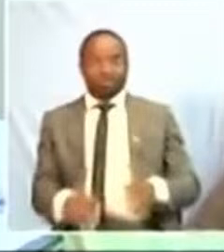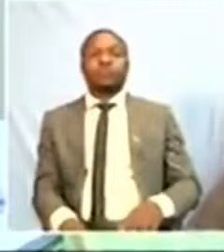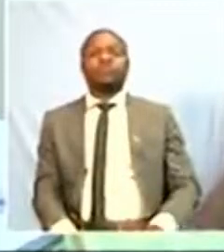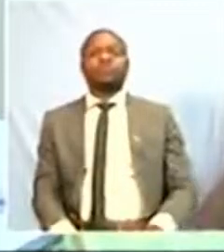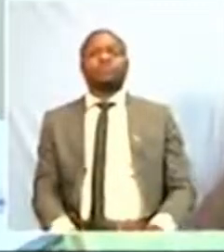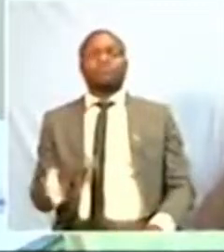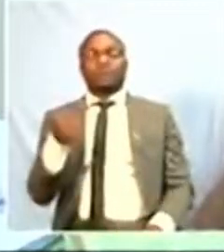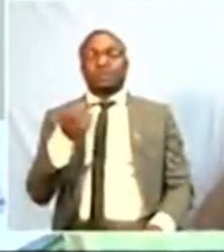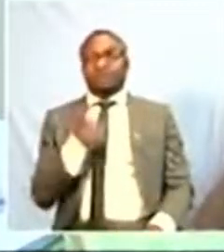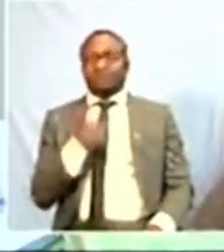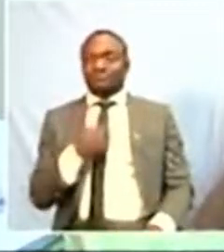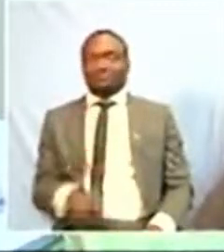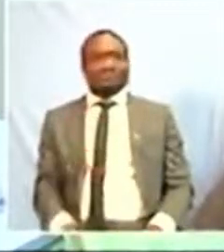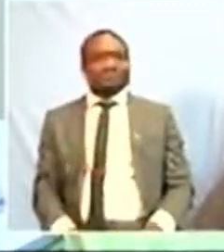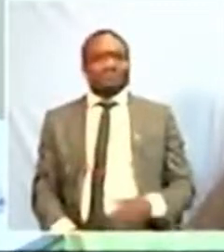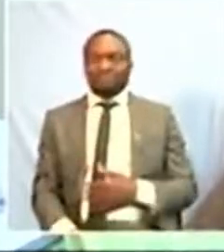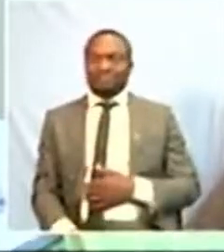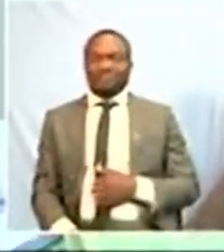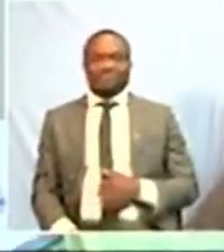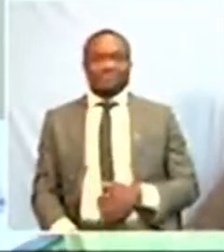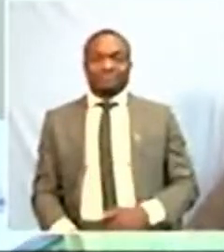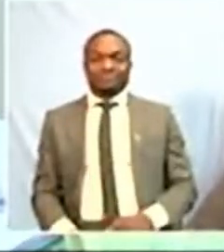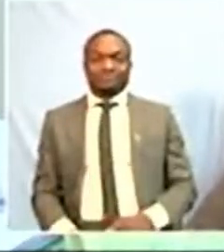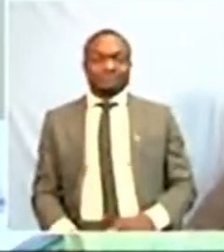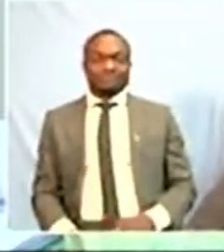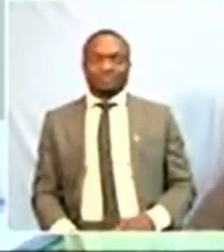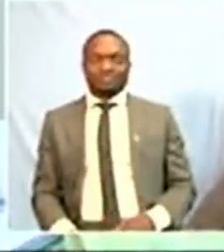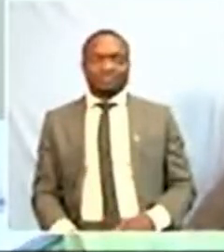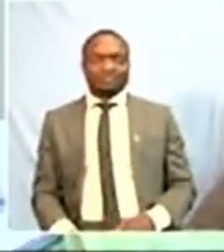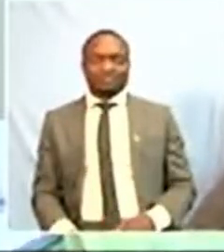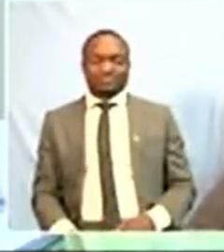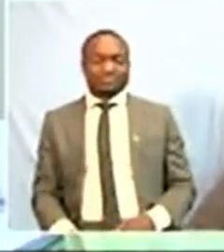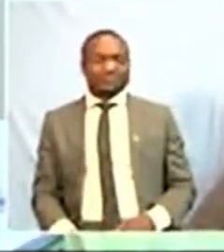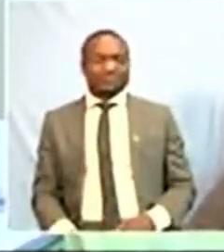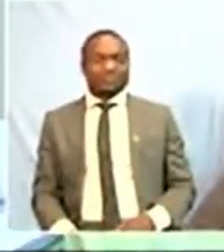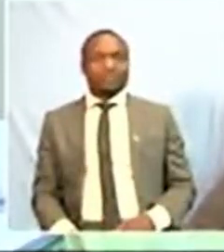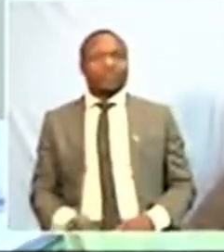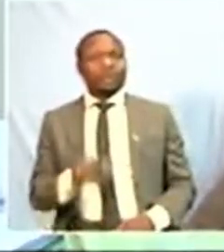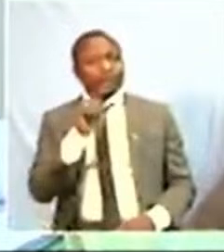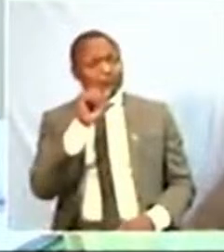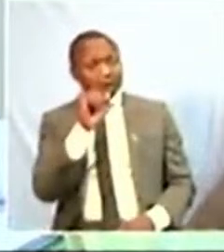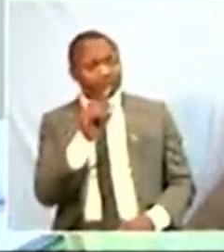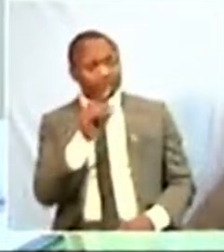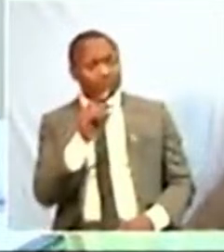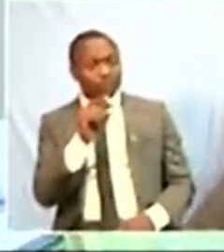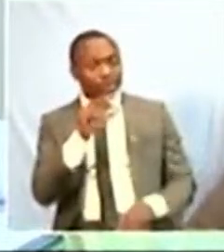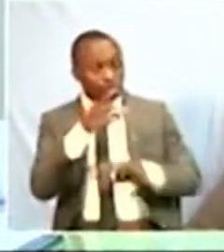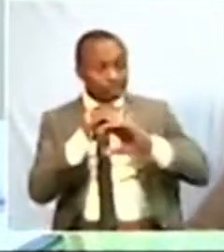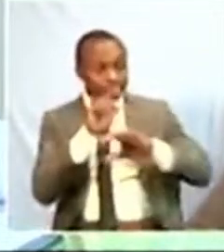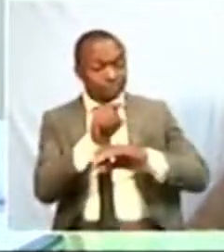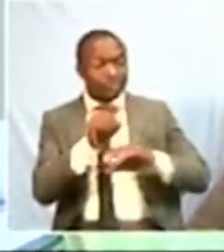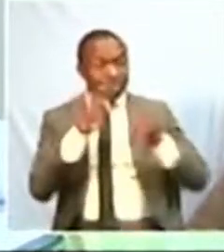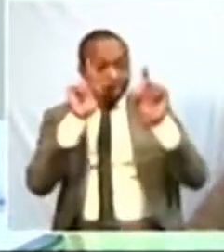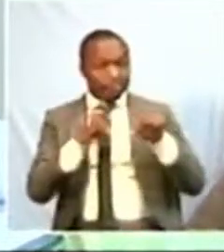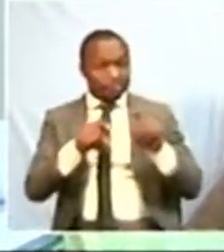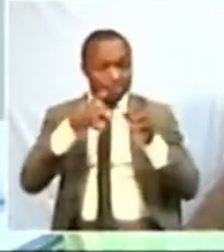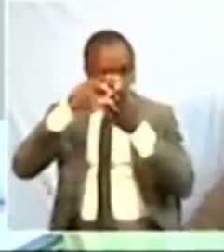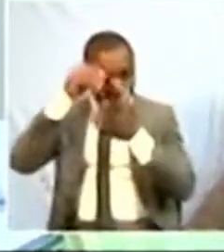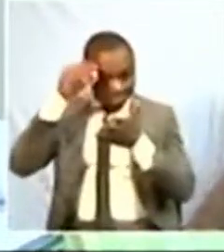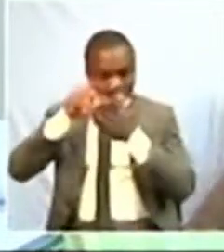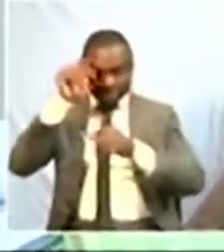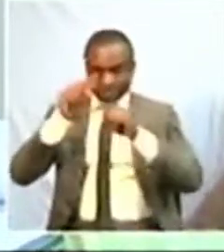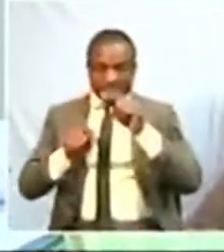For me, I take strong exception to this, because you, if we are to call you learned, you cannot be using such